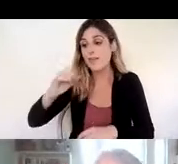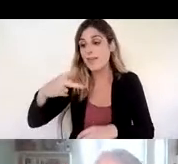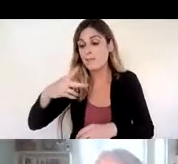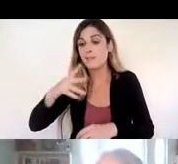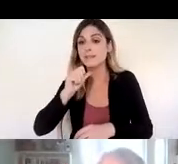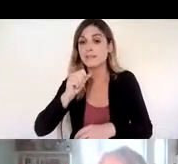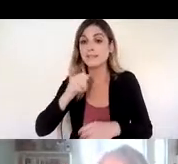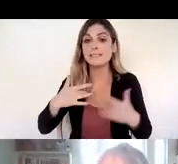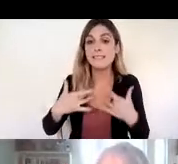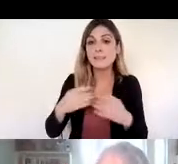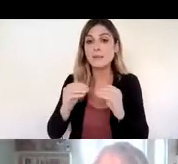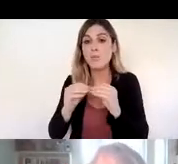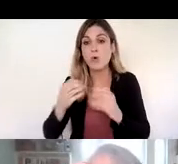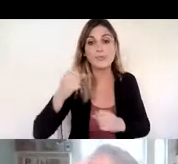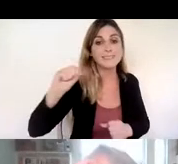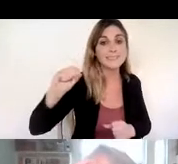likely to break their hip.